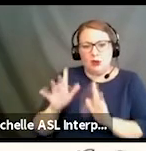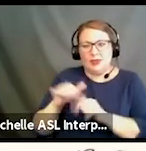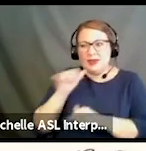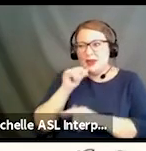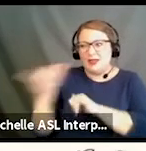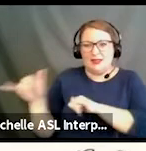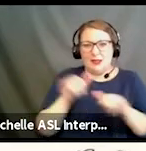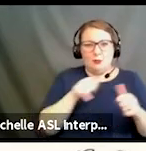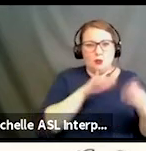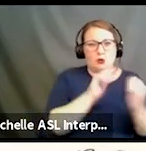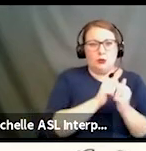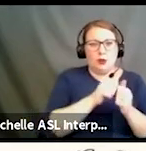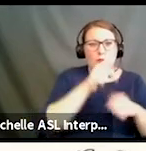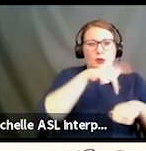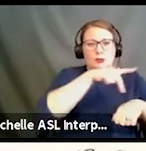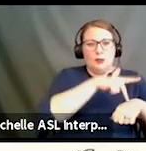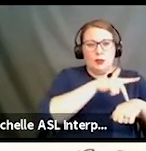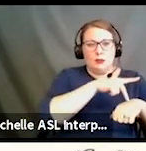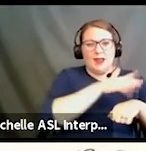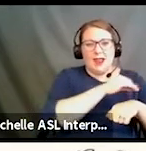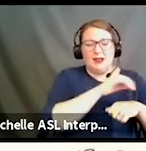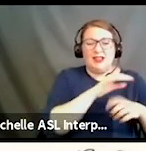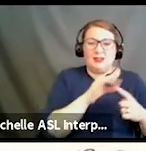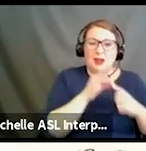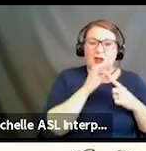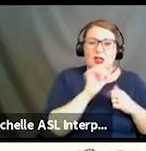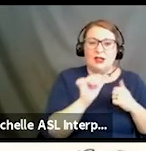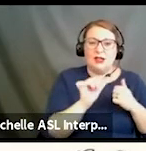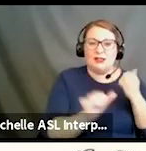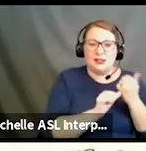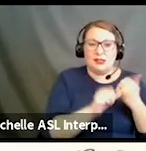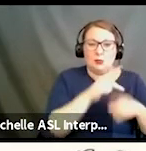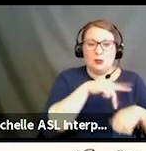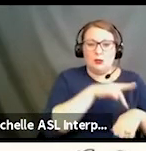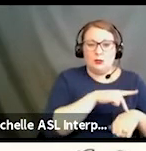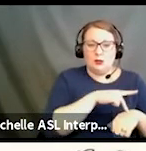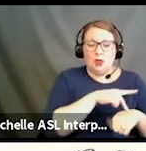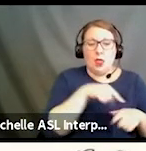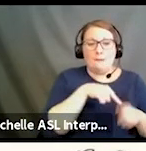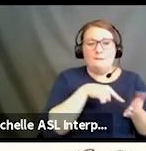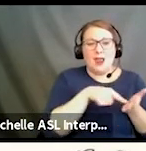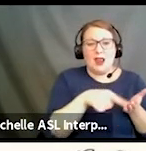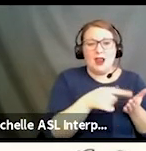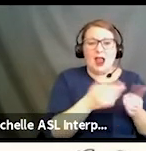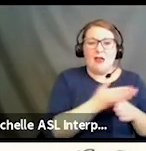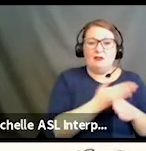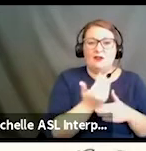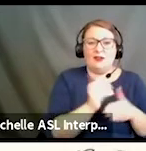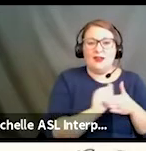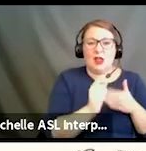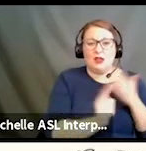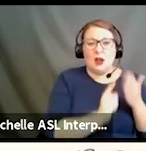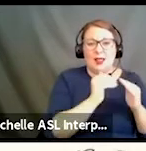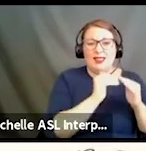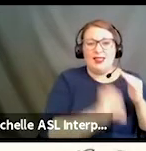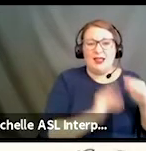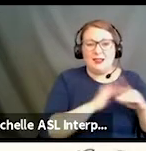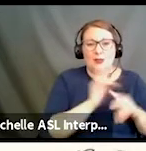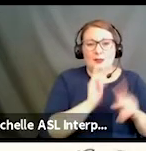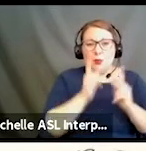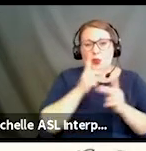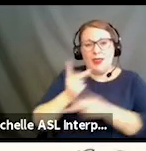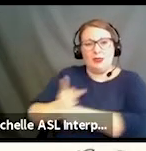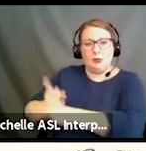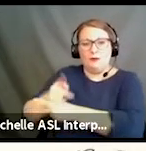its principals and particularly its assistant principals, paying them on average $15 an hour less than the people they